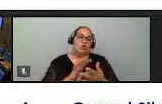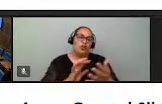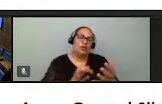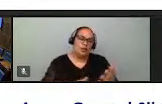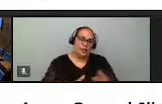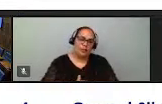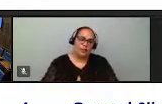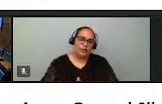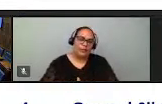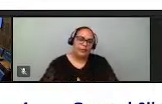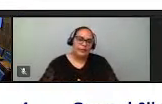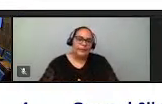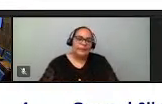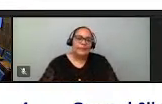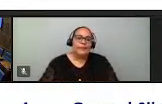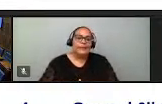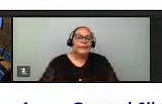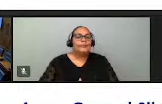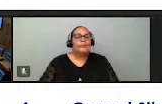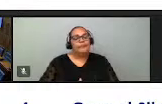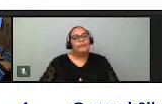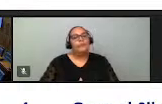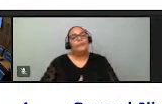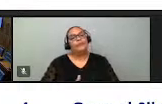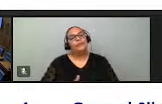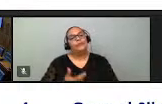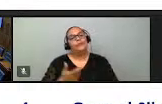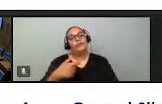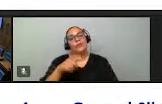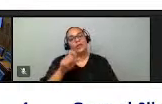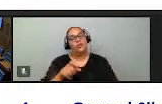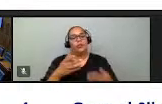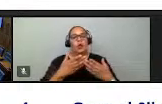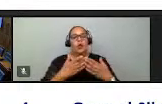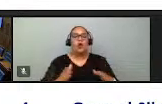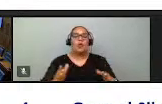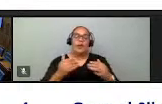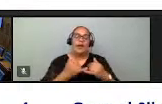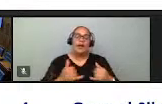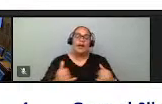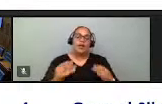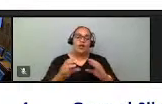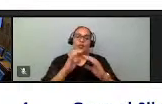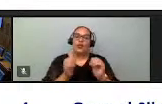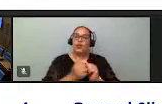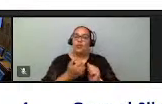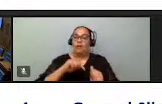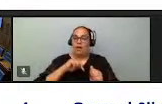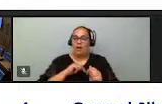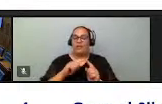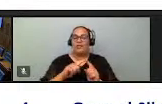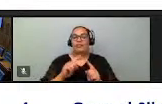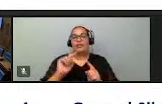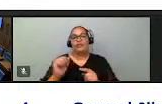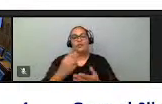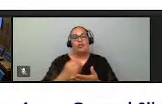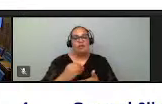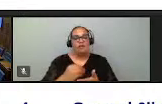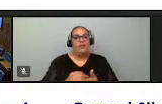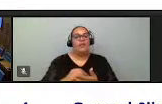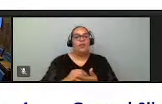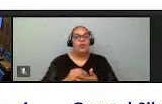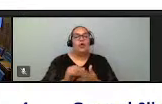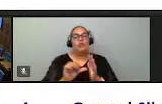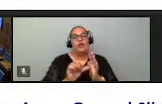scenario and there's chairman offered an open line of communication between us and his office on all